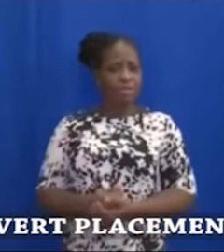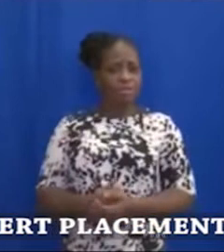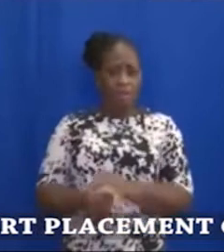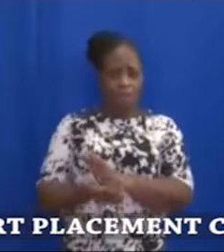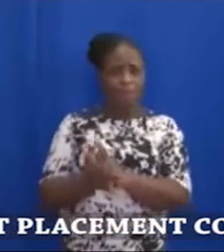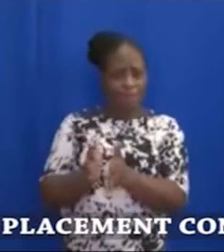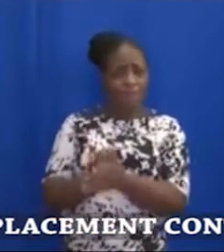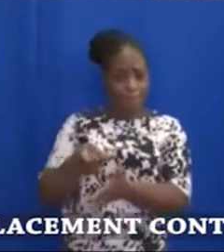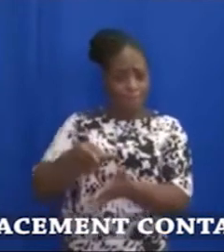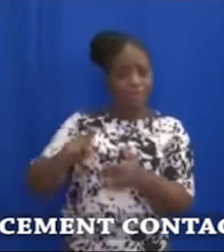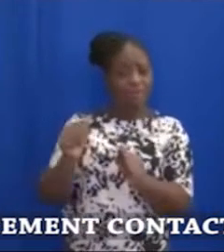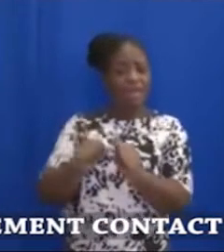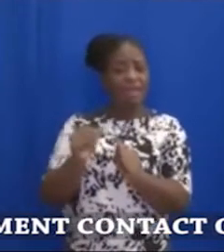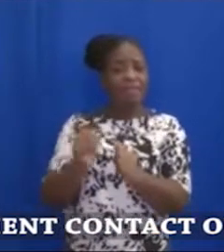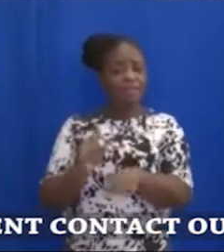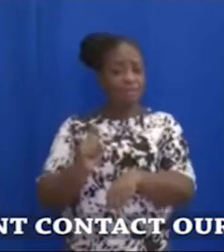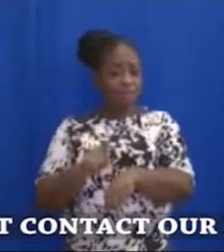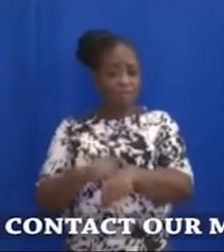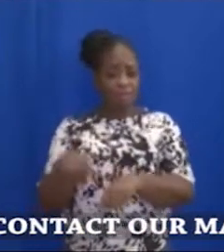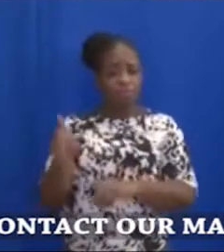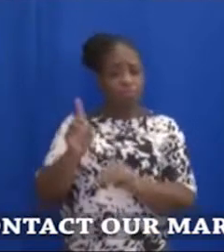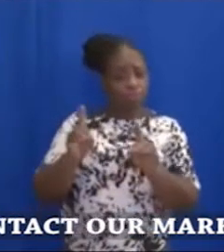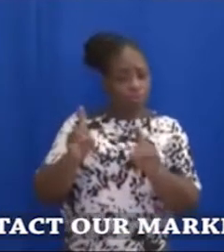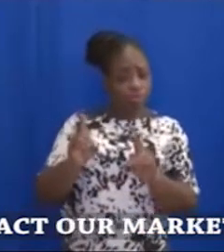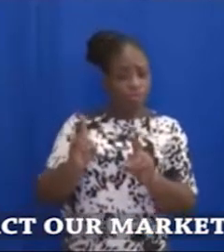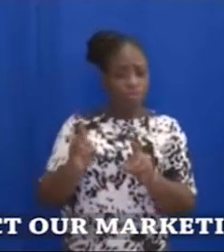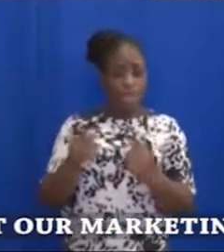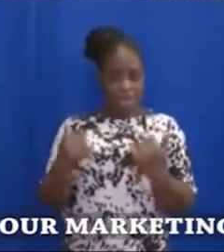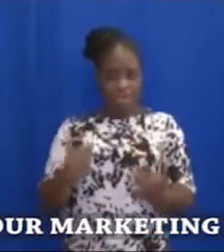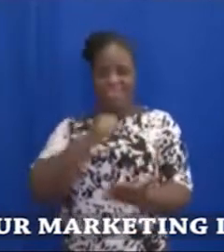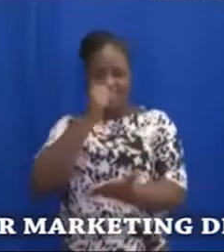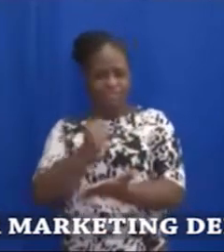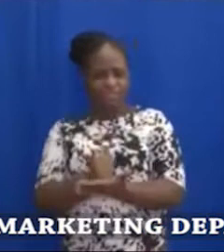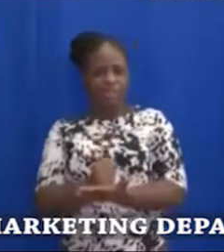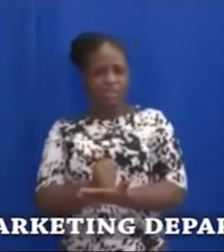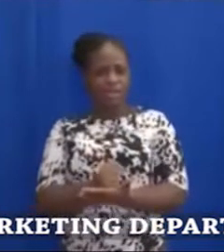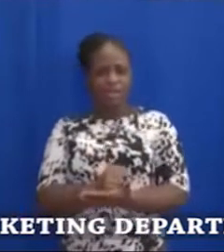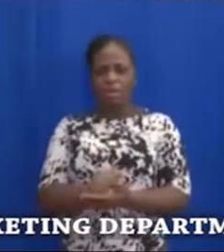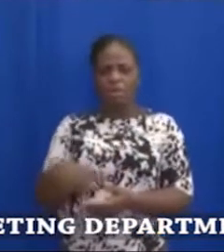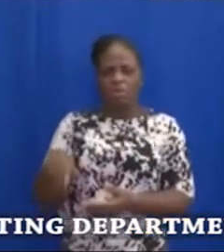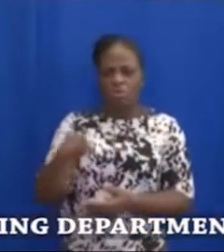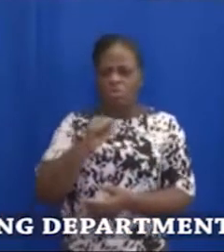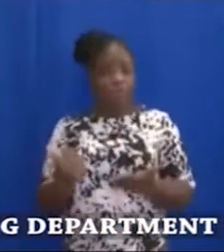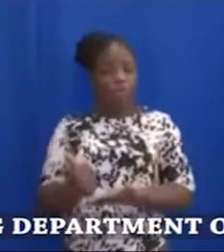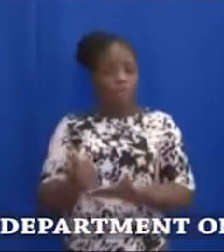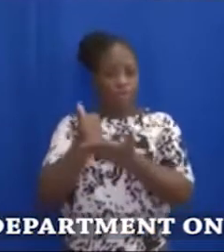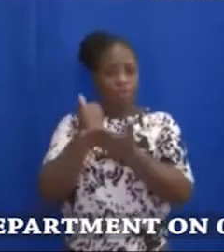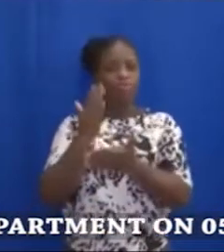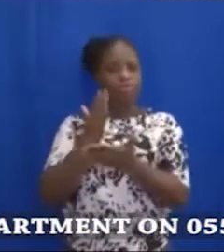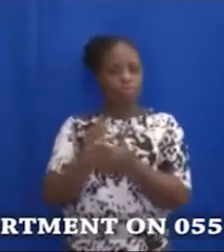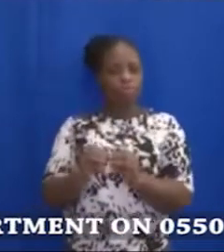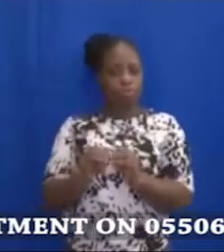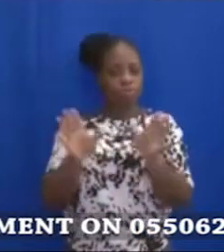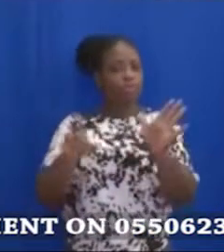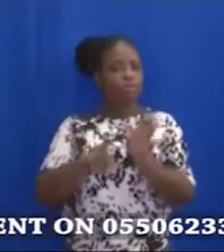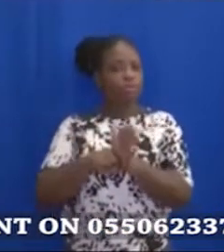our daily routines, and which have ensured that we do not impose all over again. We are